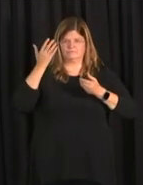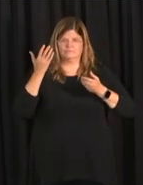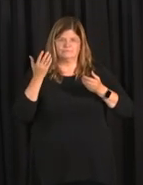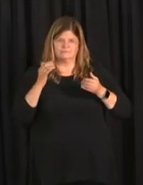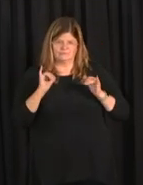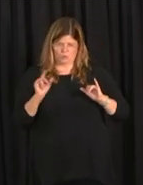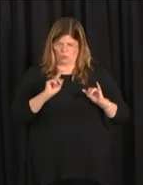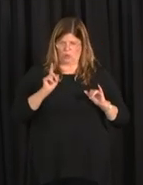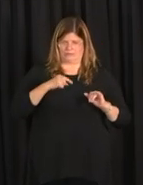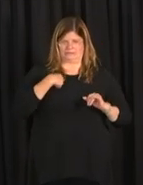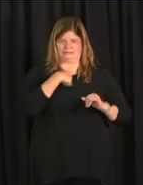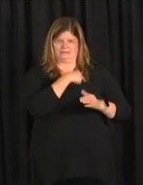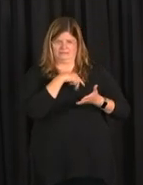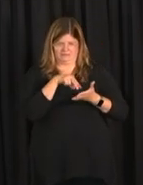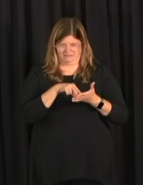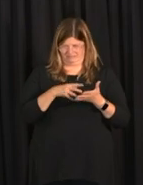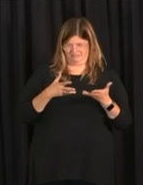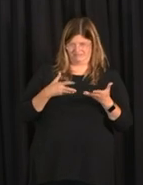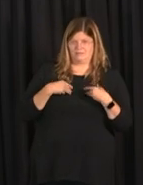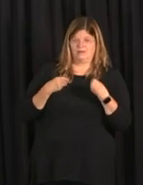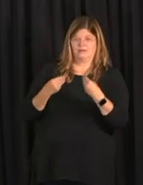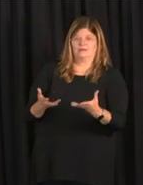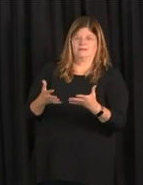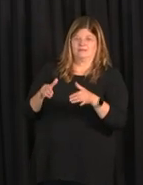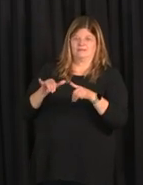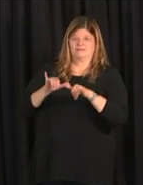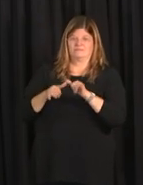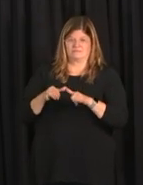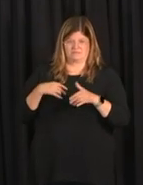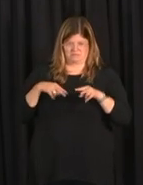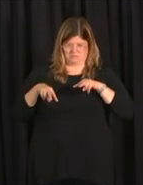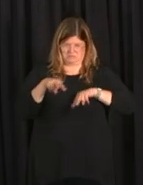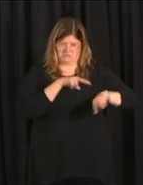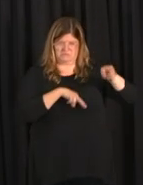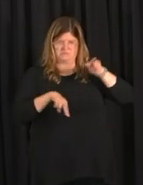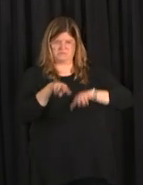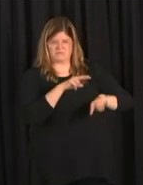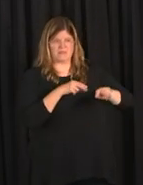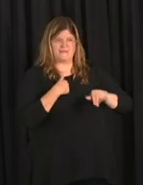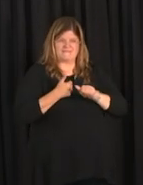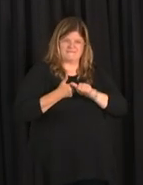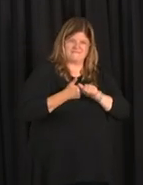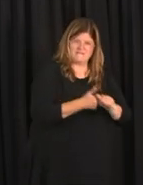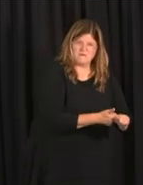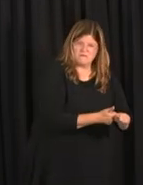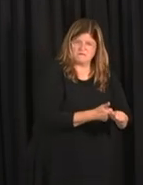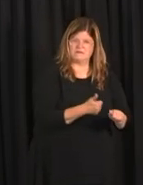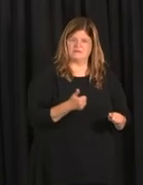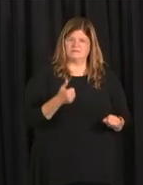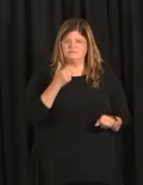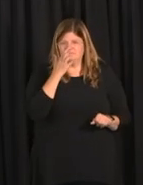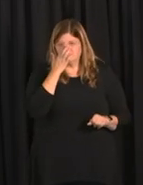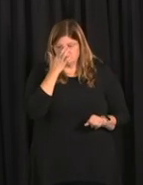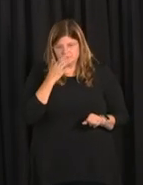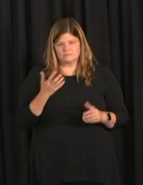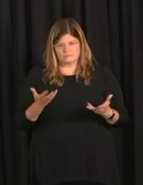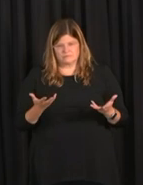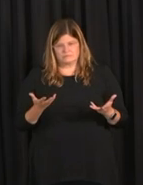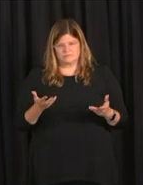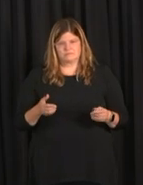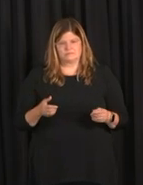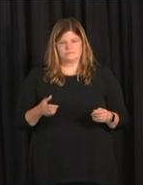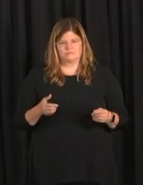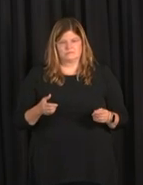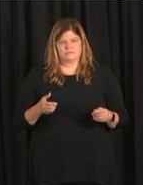so we're putting out the metrics that we have been looking at internally to help people follow along externally. So there